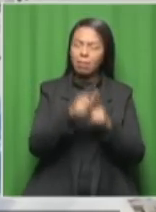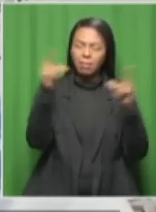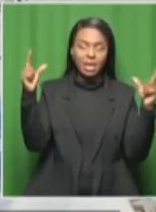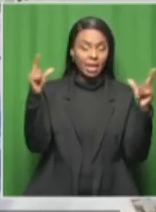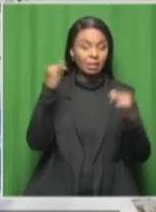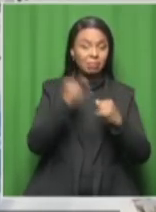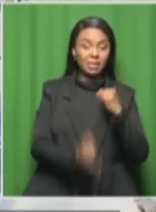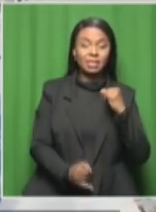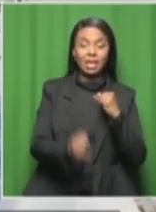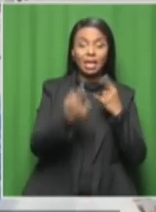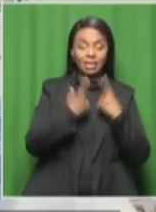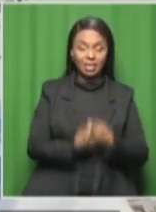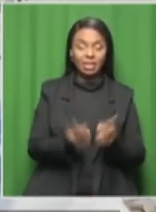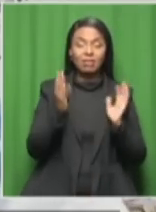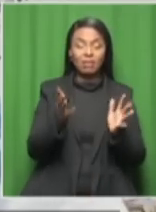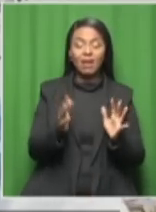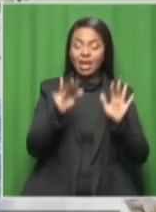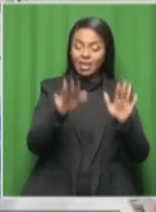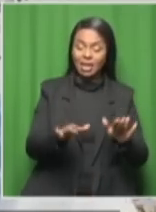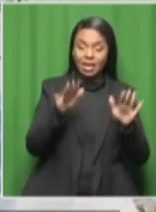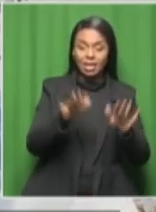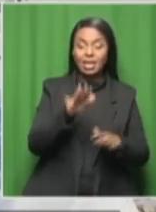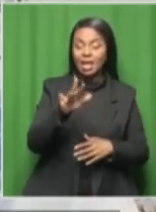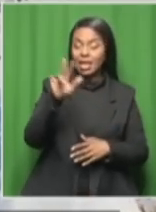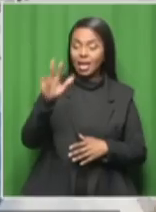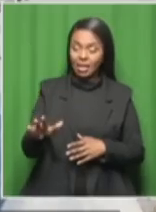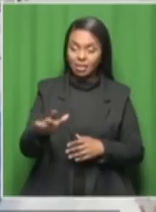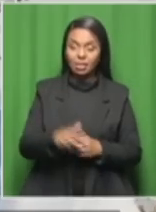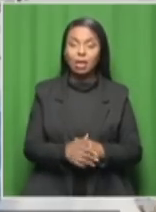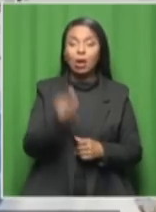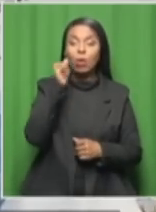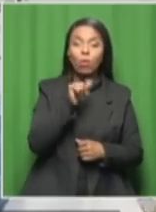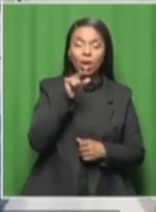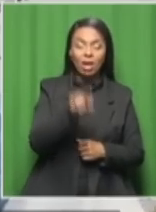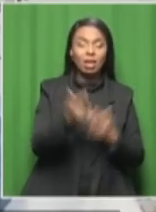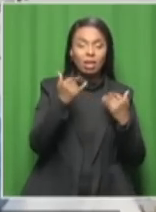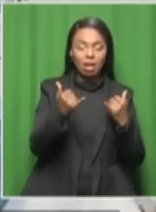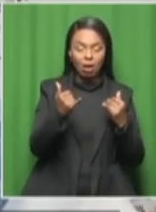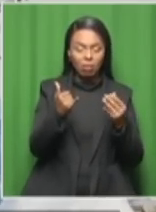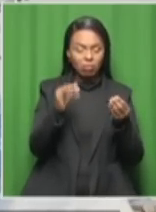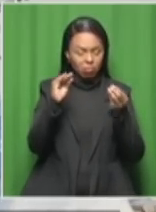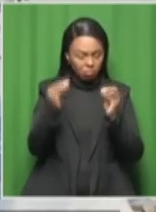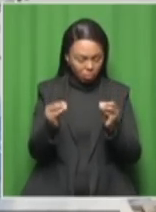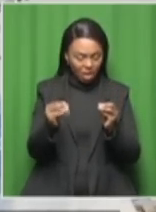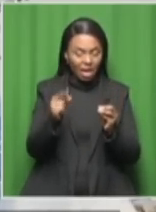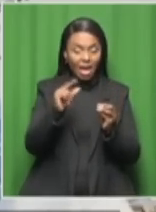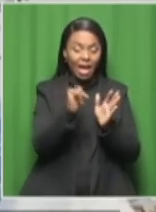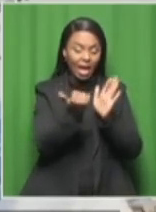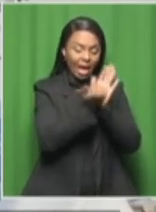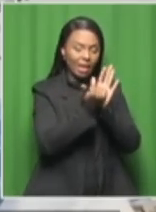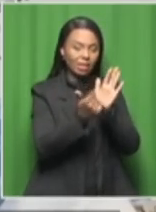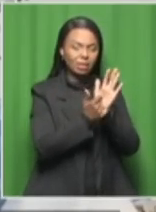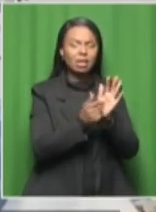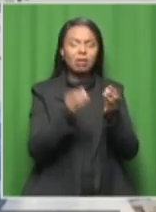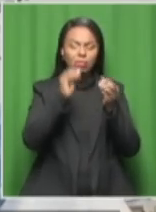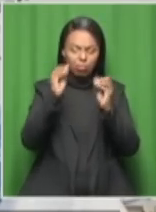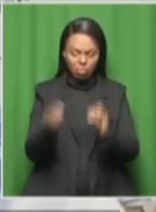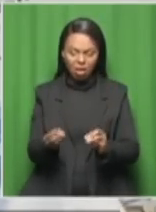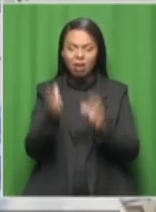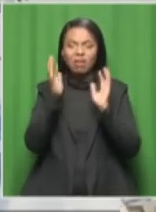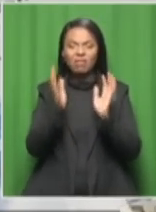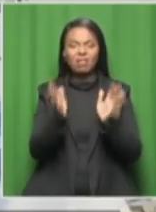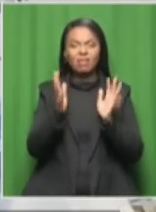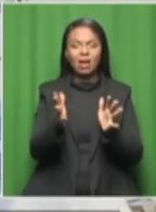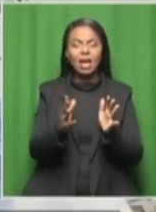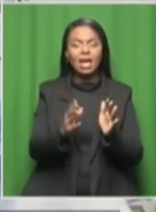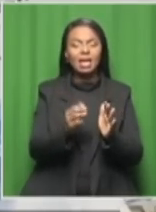mistake we did is that in 1998, when we domesticated that part of the act, we domesticated subsection